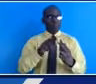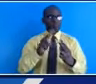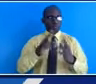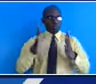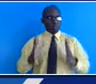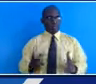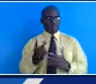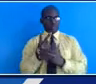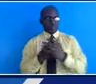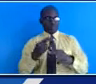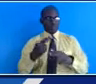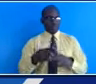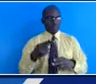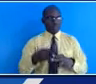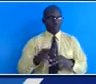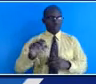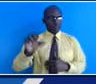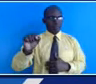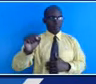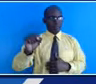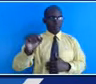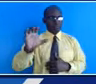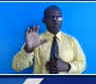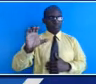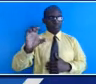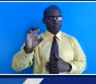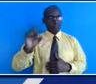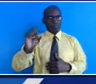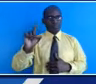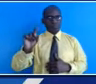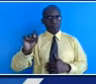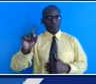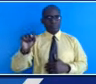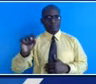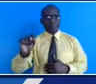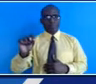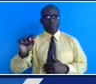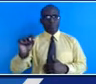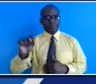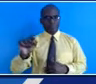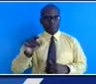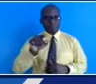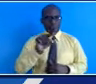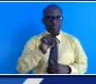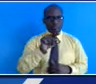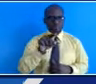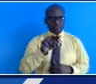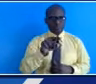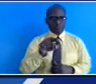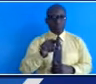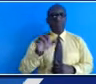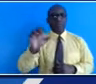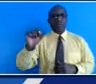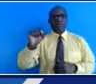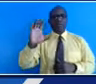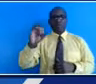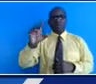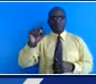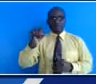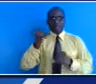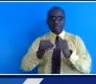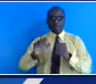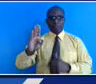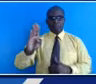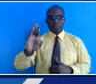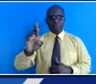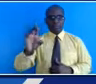a one of the products that you serve, no doubt. But an outstanding place to eat, and I'm just waiting to have enough time to get there